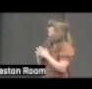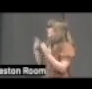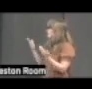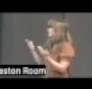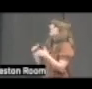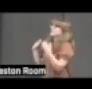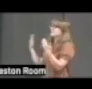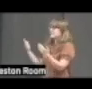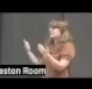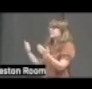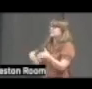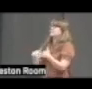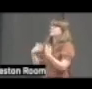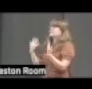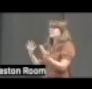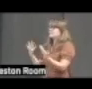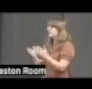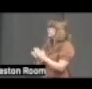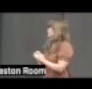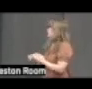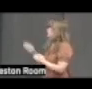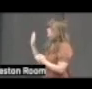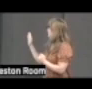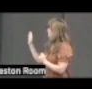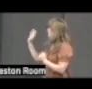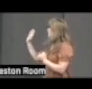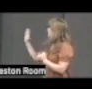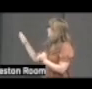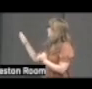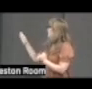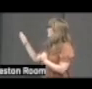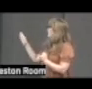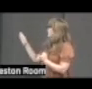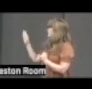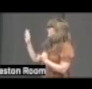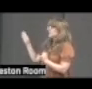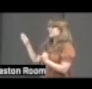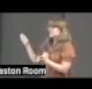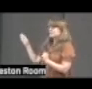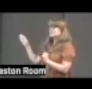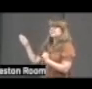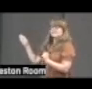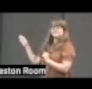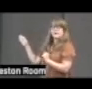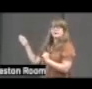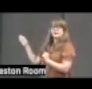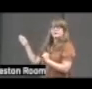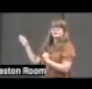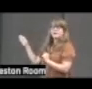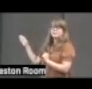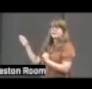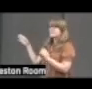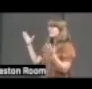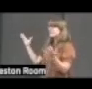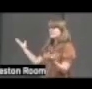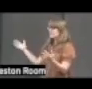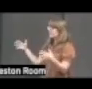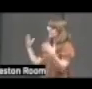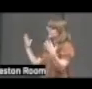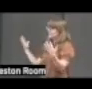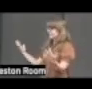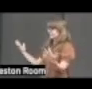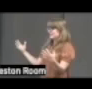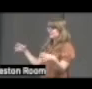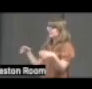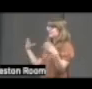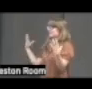you'll hear endangered or critically endangered. So near threatened is they're starting to decline a lot. And they have numbers for all